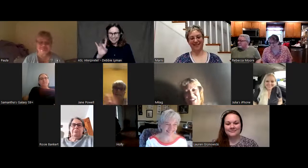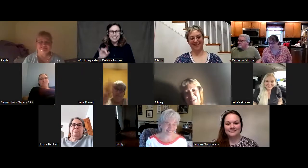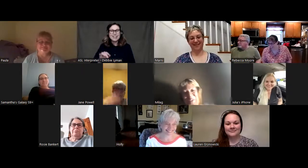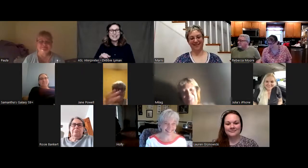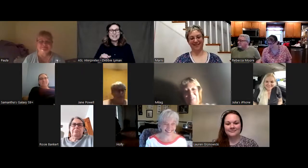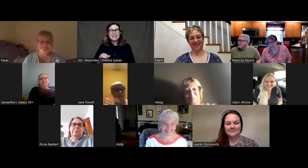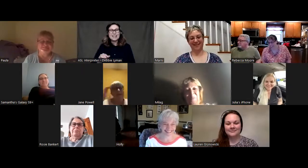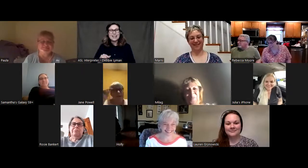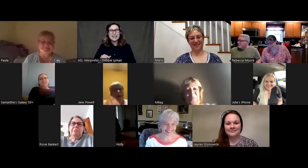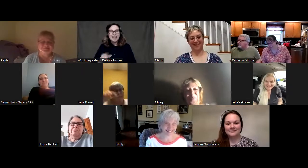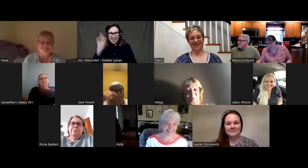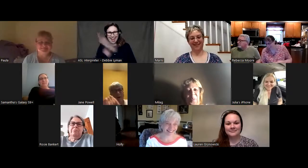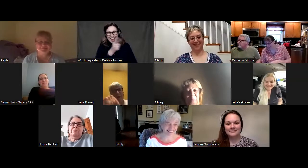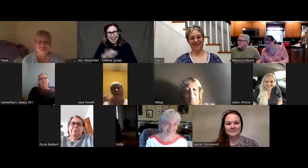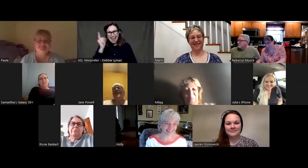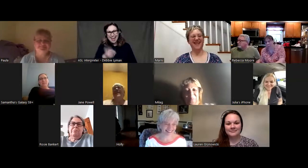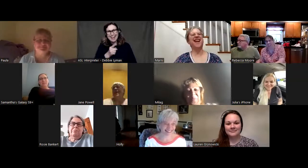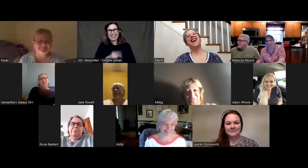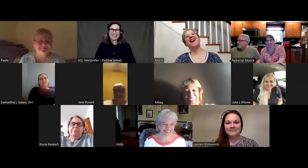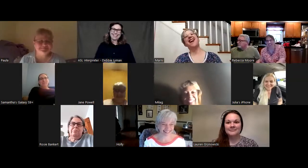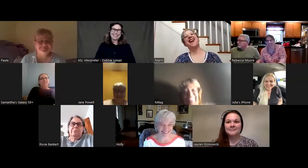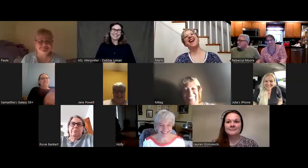Yeah, you picked the right.